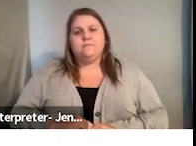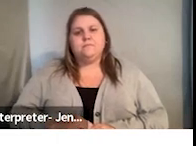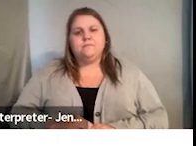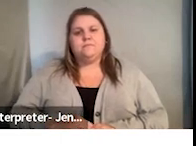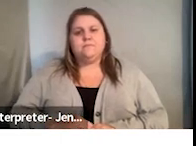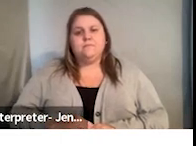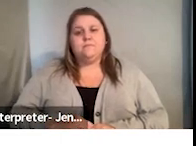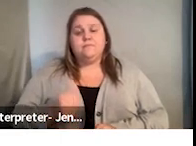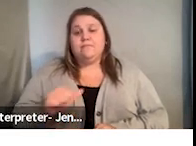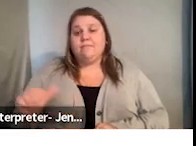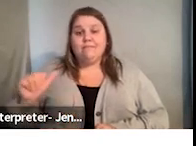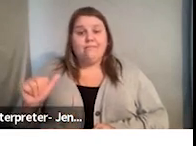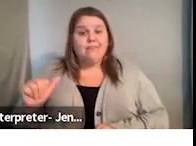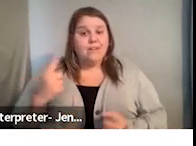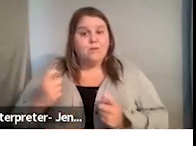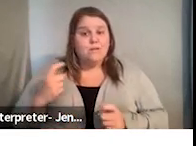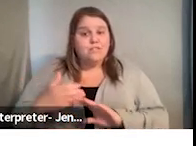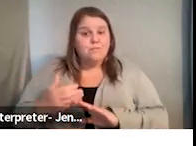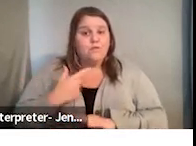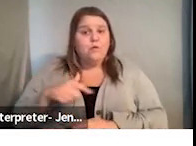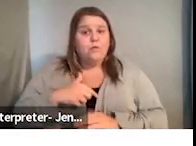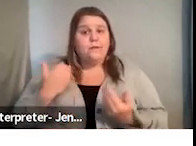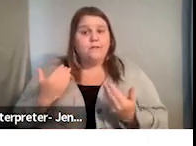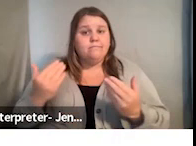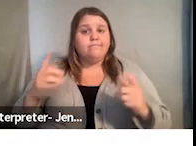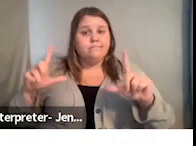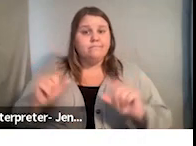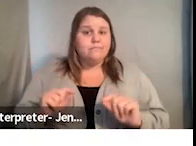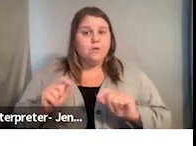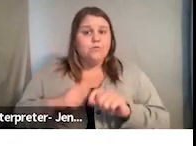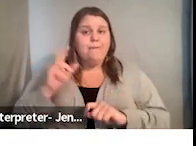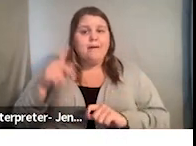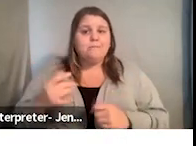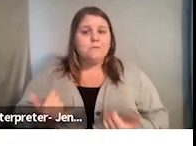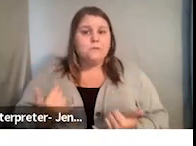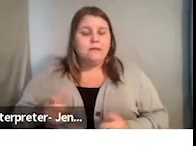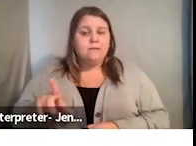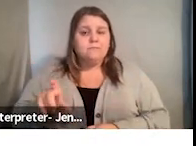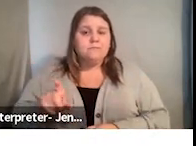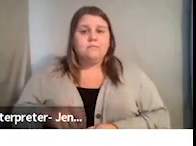Do we have any other questions before we wrap up today?